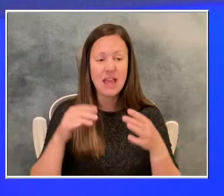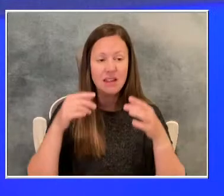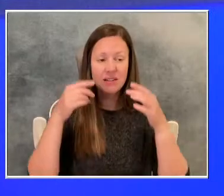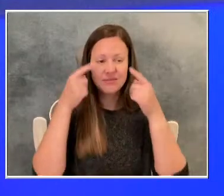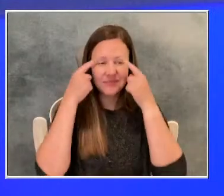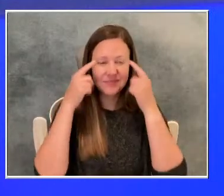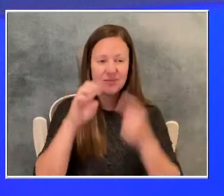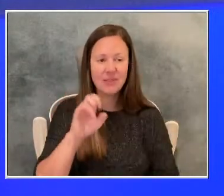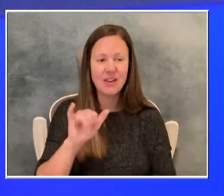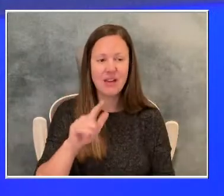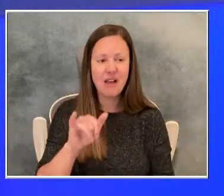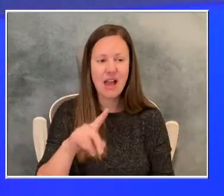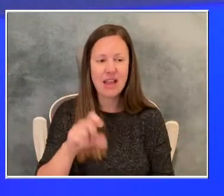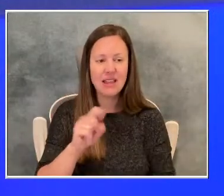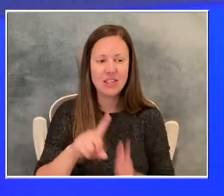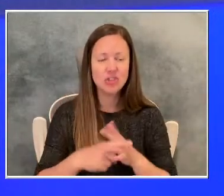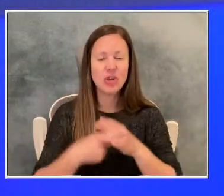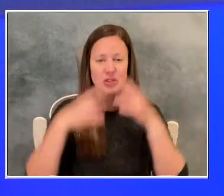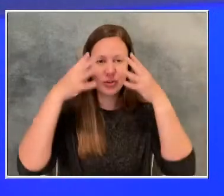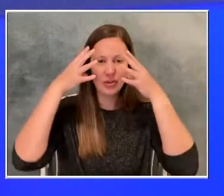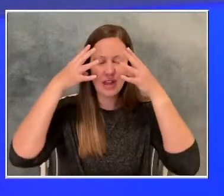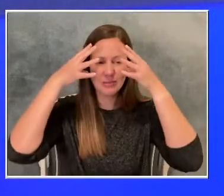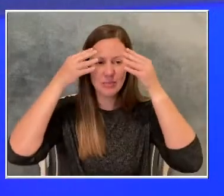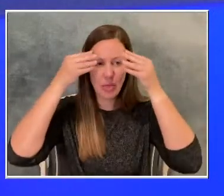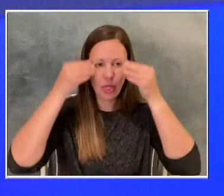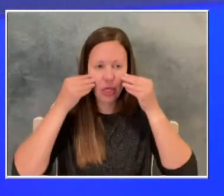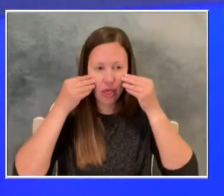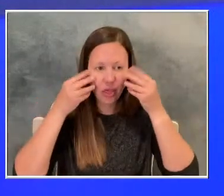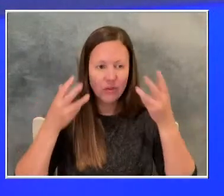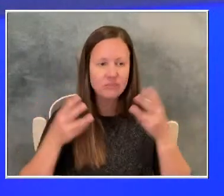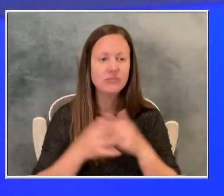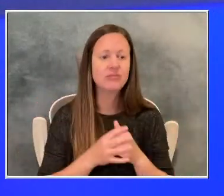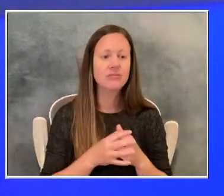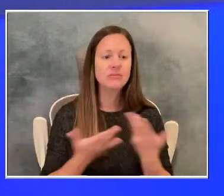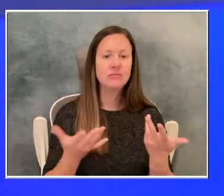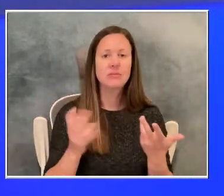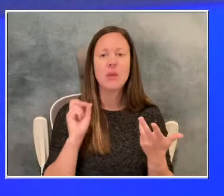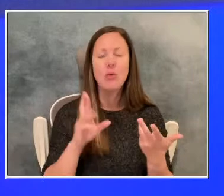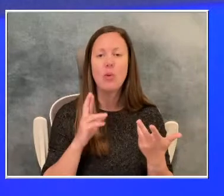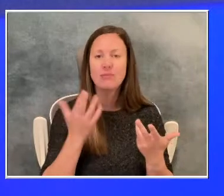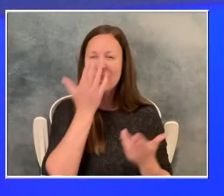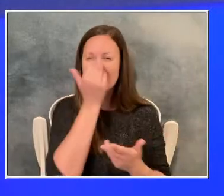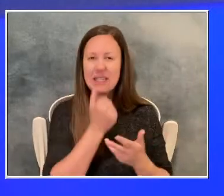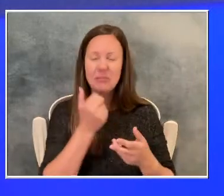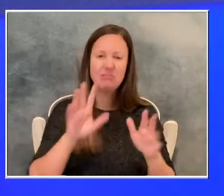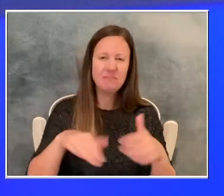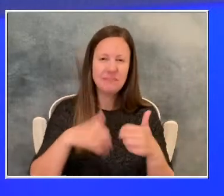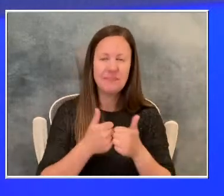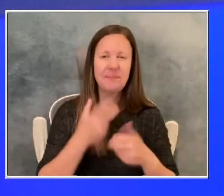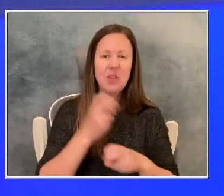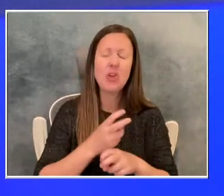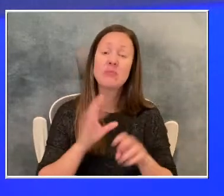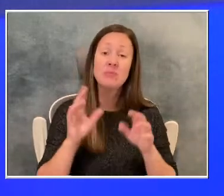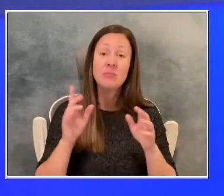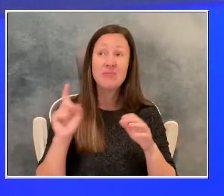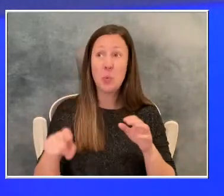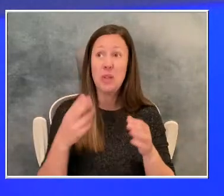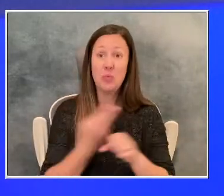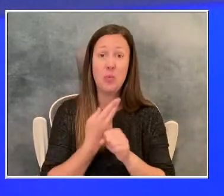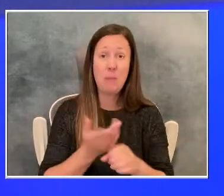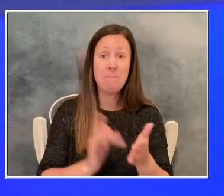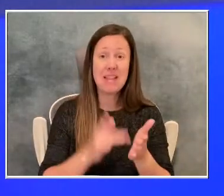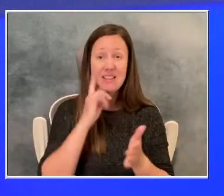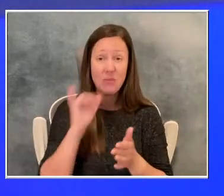in swallowing, because those muscles become weaker. So then you got to take medicines to fix that. So it's again an immune